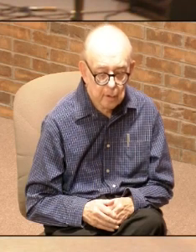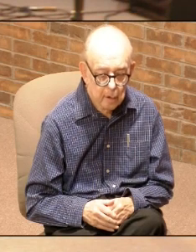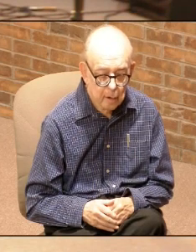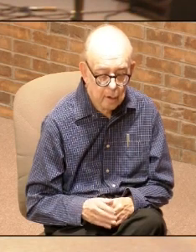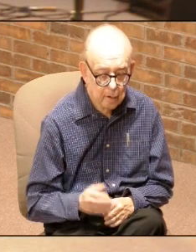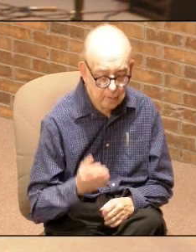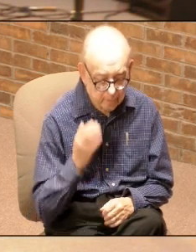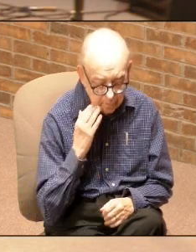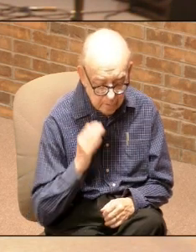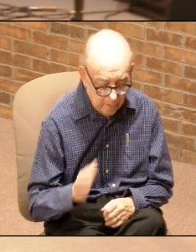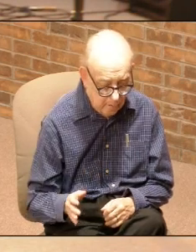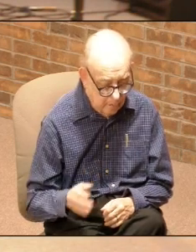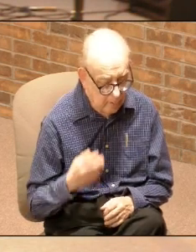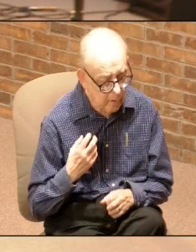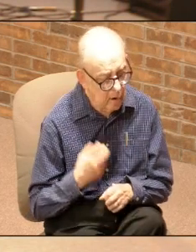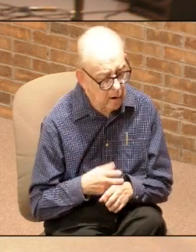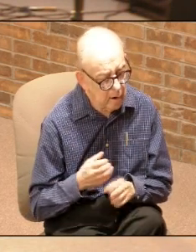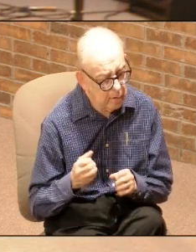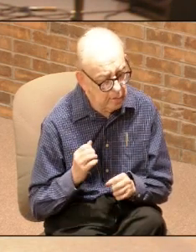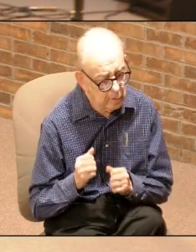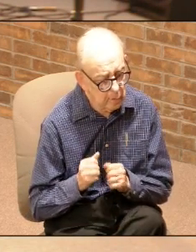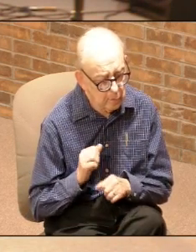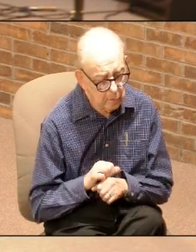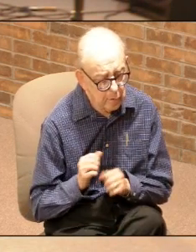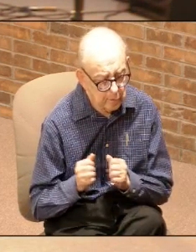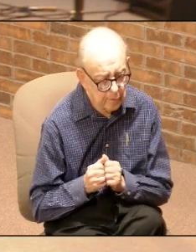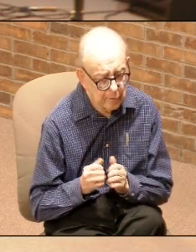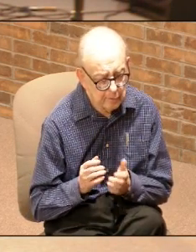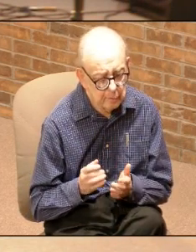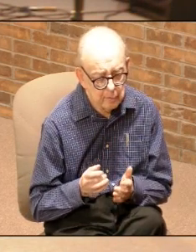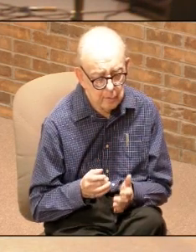And I know children are difficult to work with.